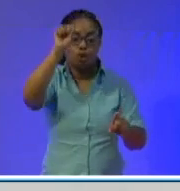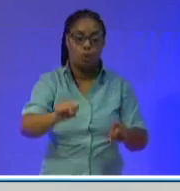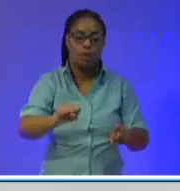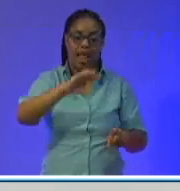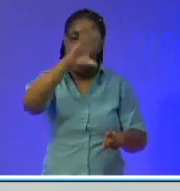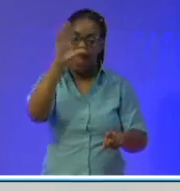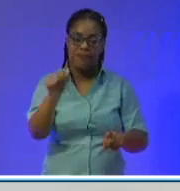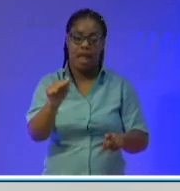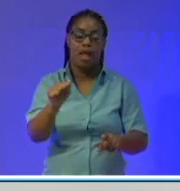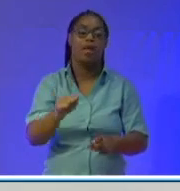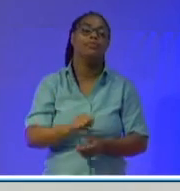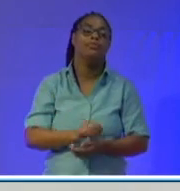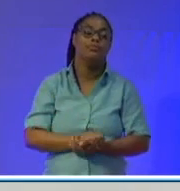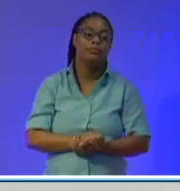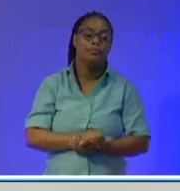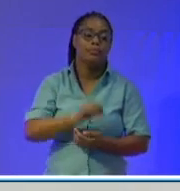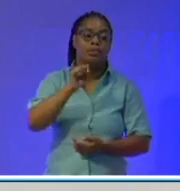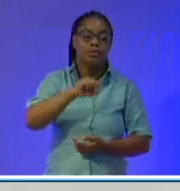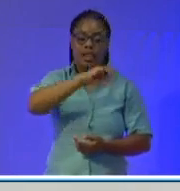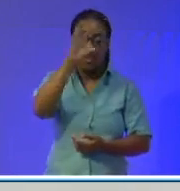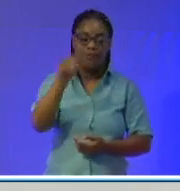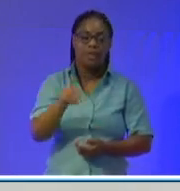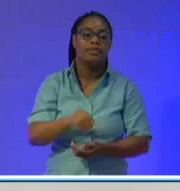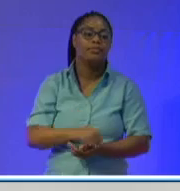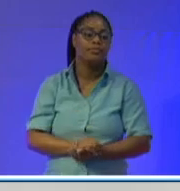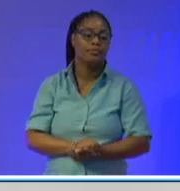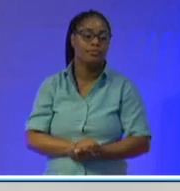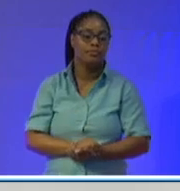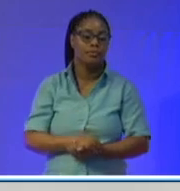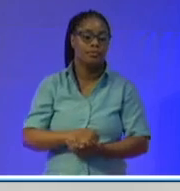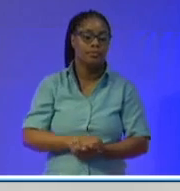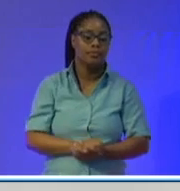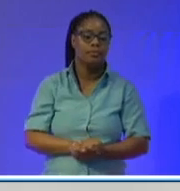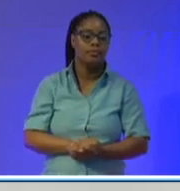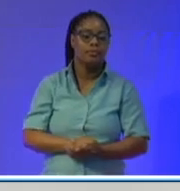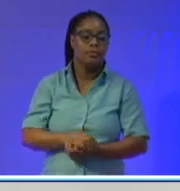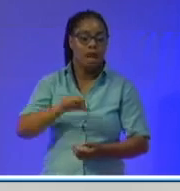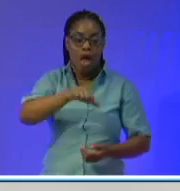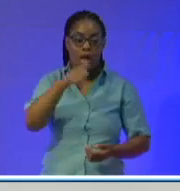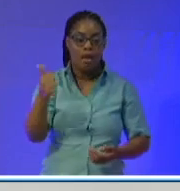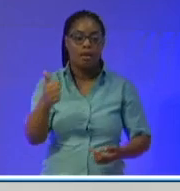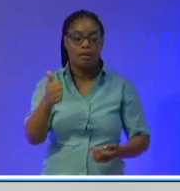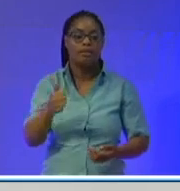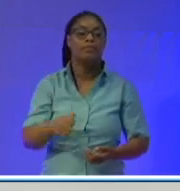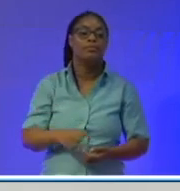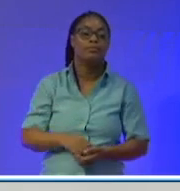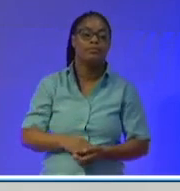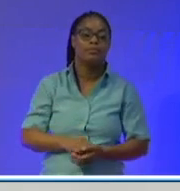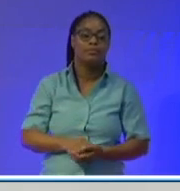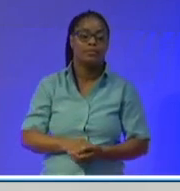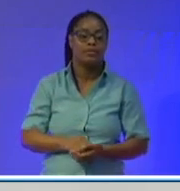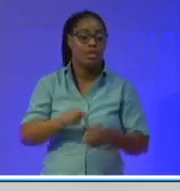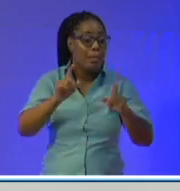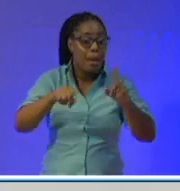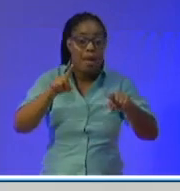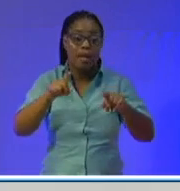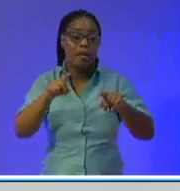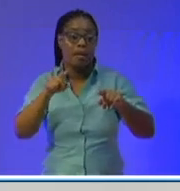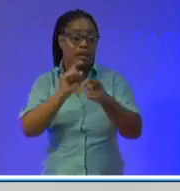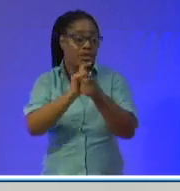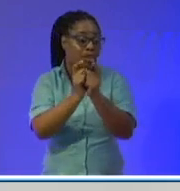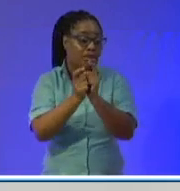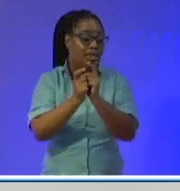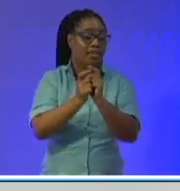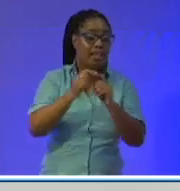it's outcompeting the variant that was in South Africa, which is that beta variant. We're still going to have to wait to see whether it does the same with other